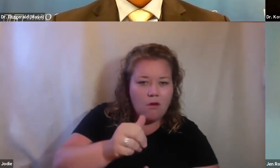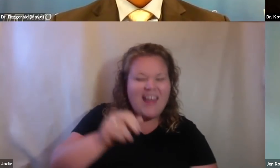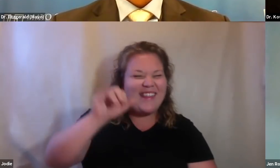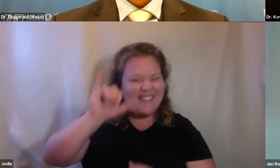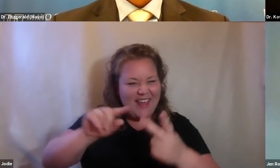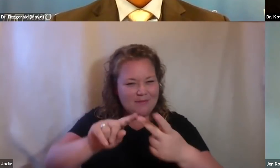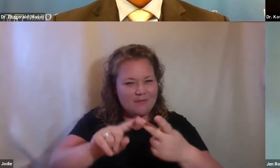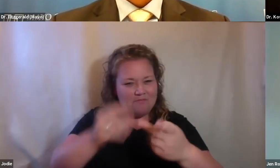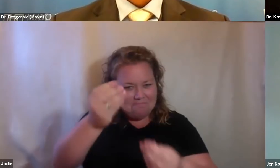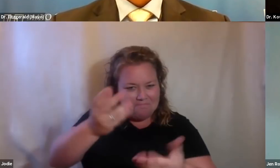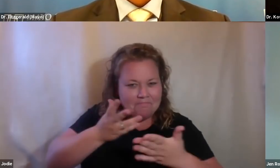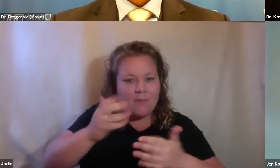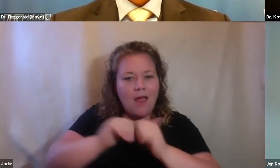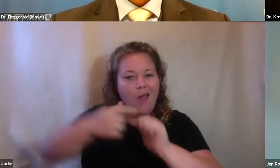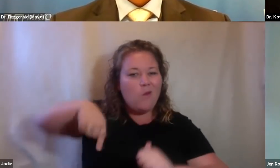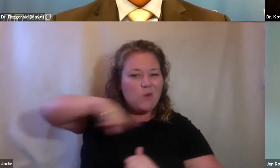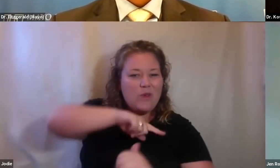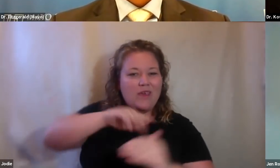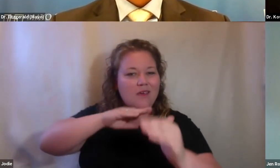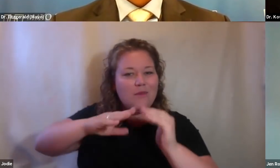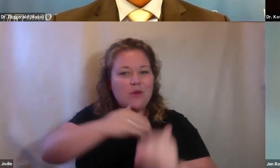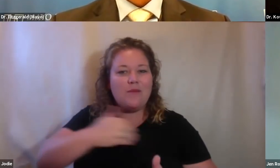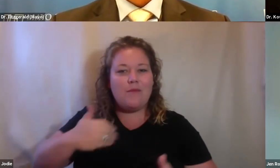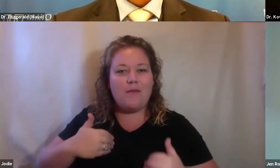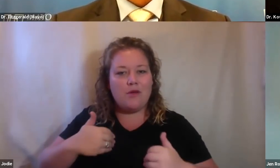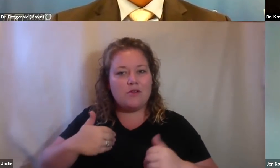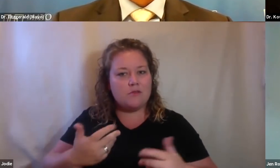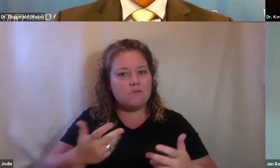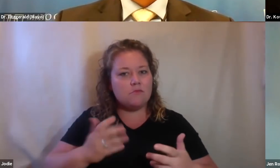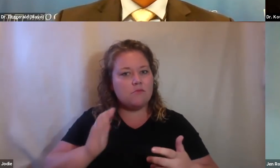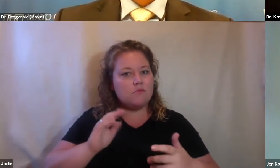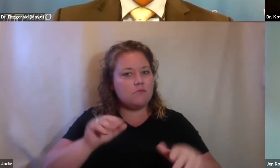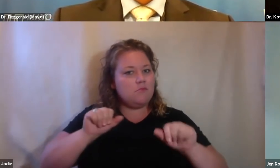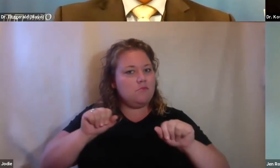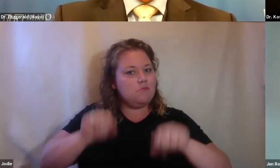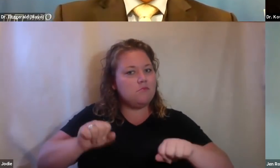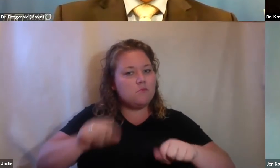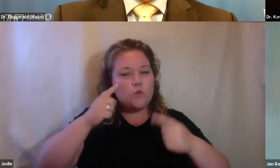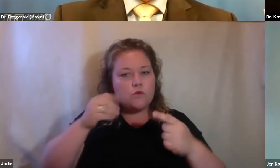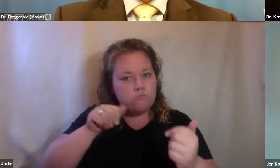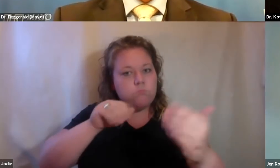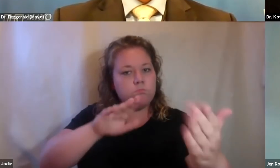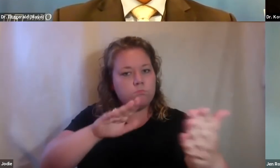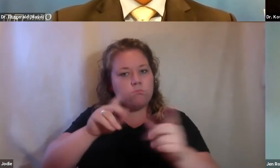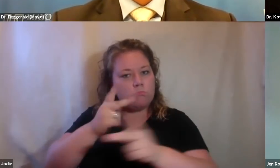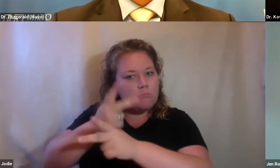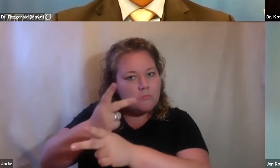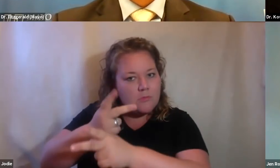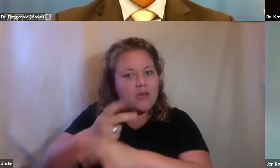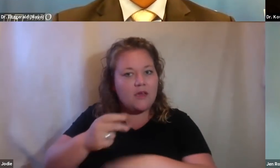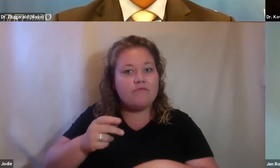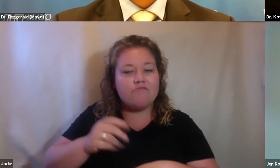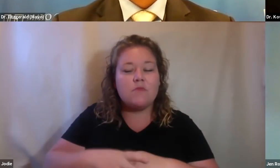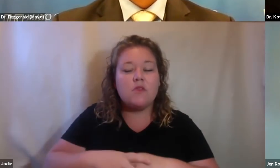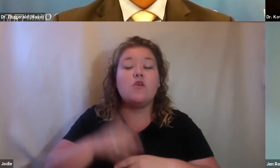virus in our community. So those 2 actions are testing and case contacting. And those